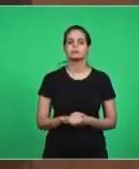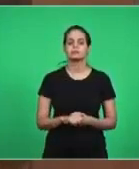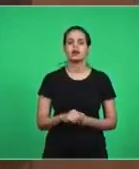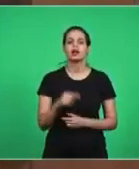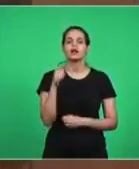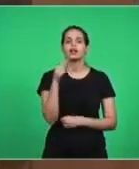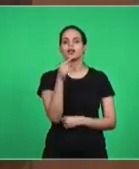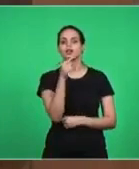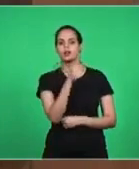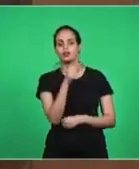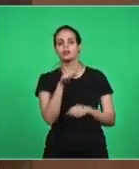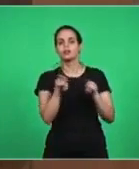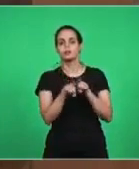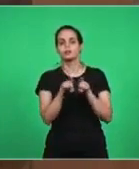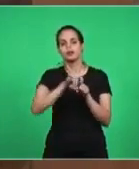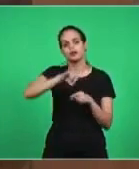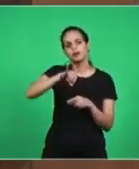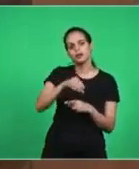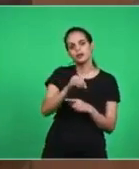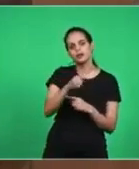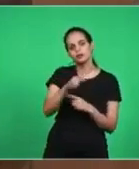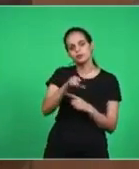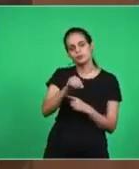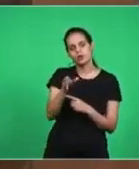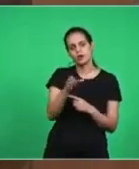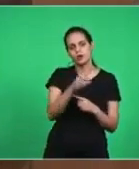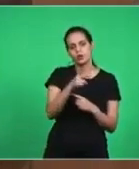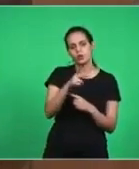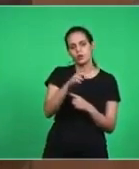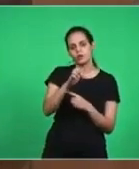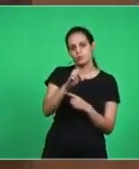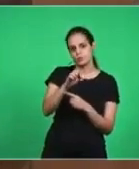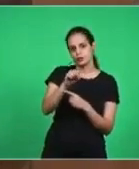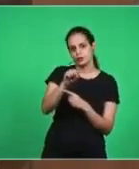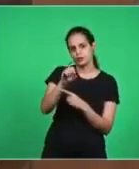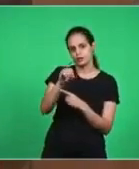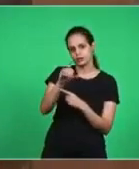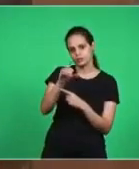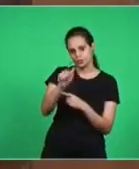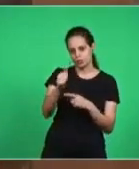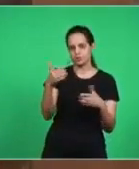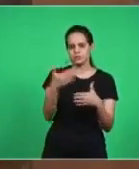seat of Aracaju. Very good comment, but I want to say here